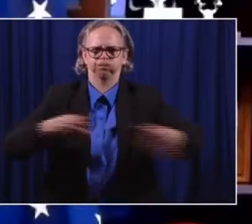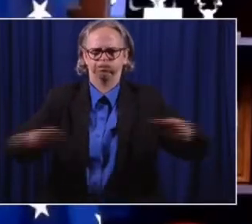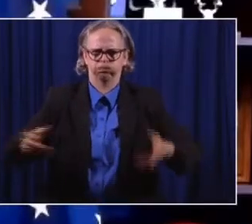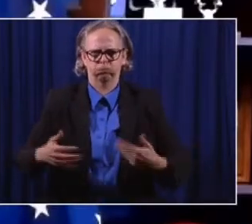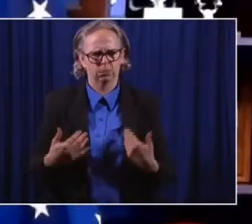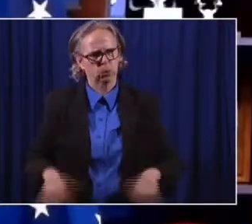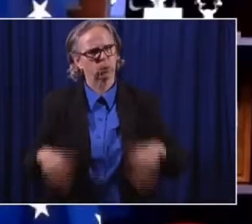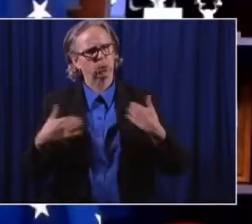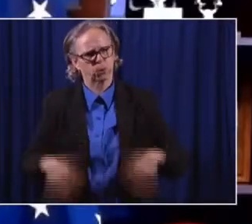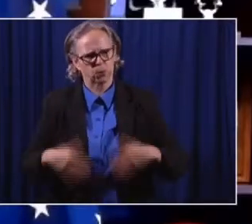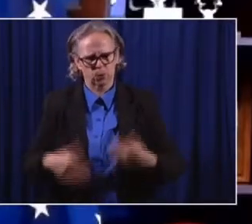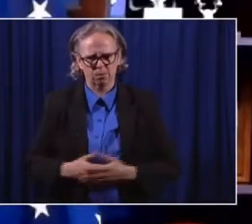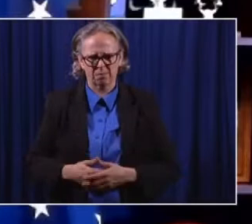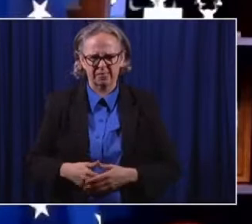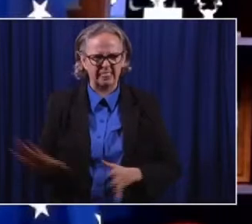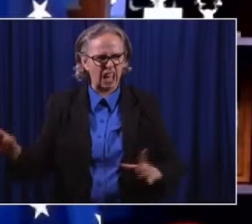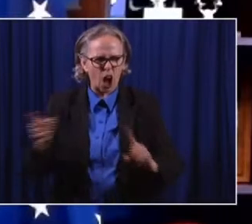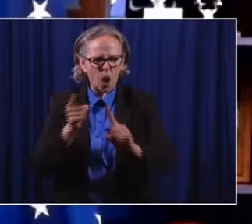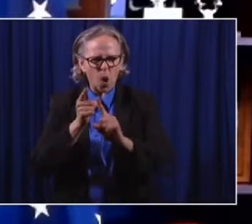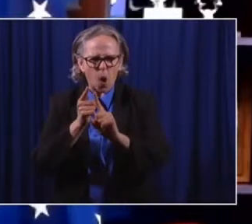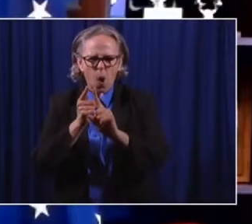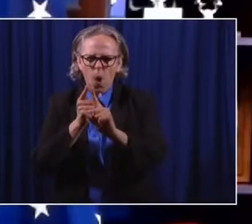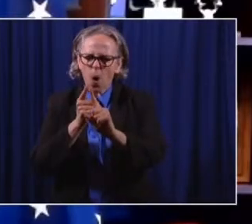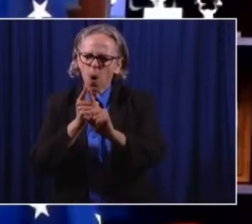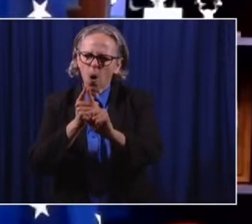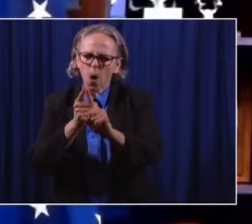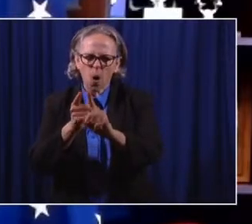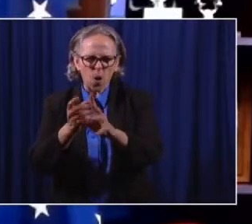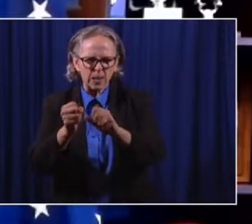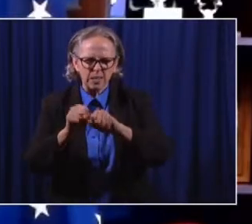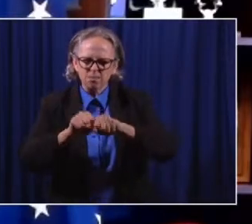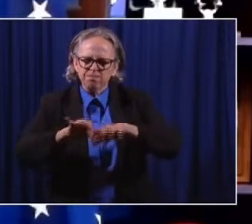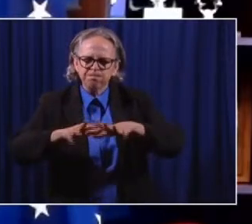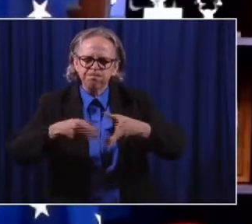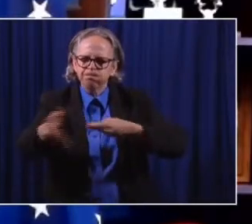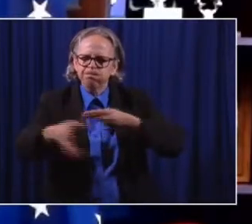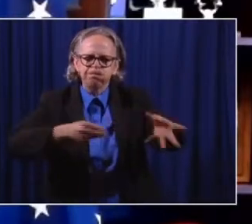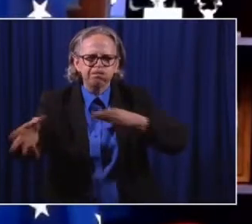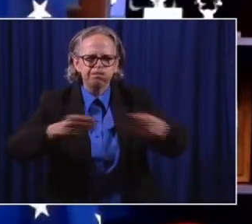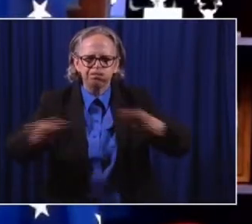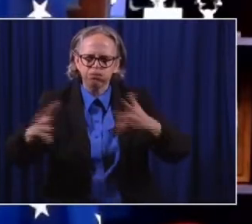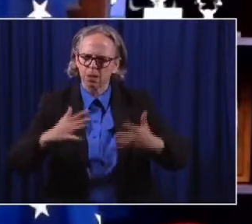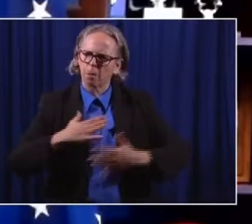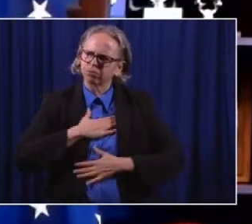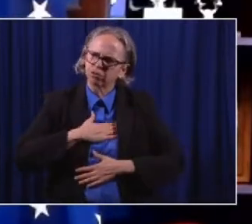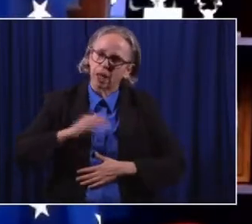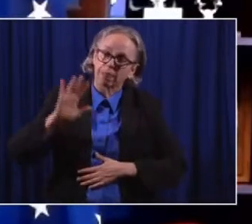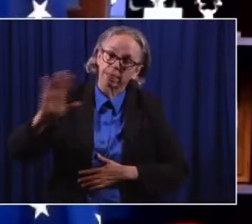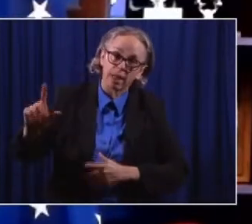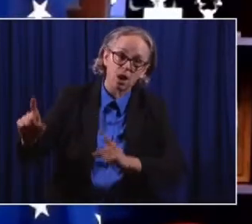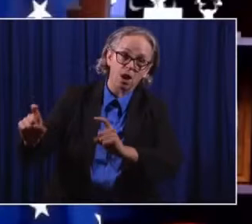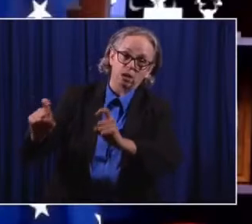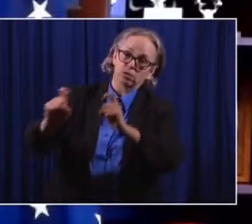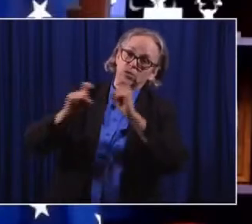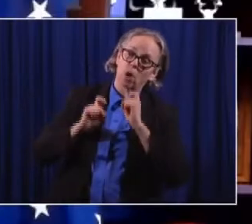can reach that goal. And we very much appreciate their donation to Ohio and all the people that they